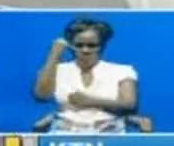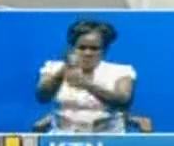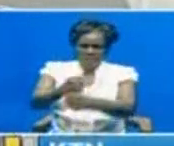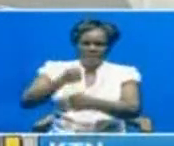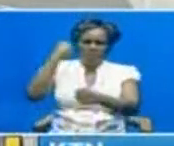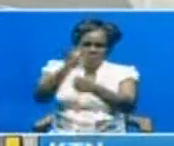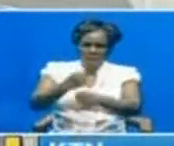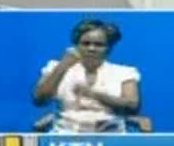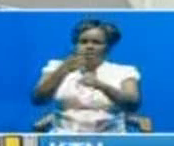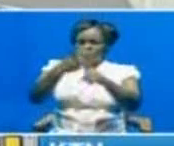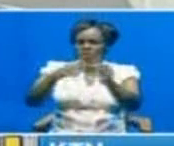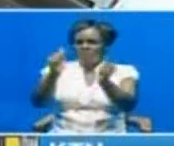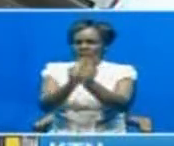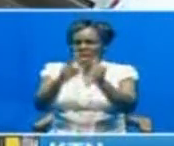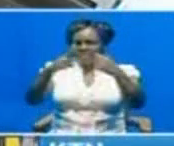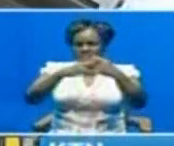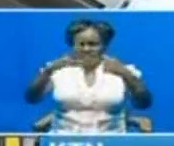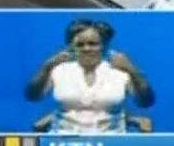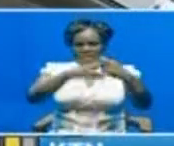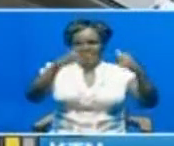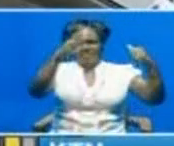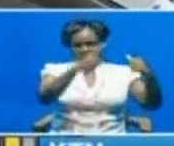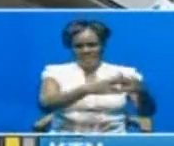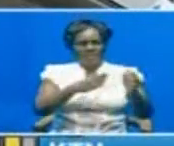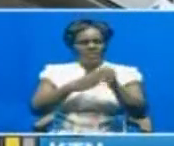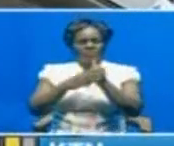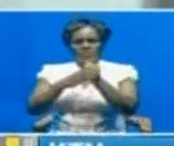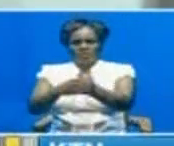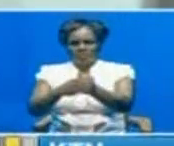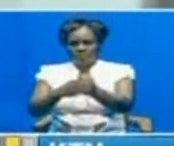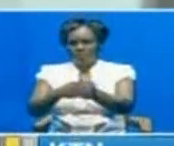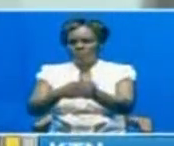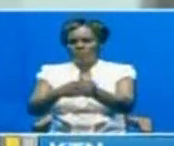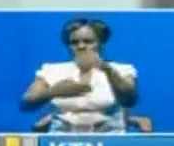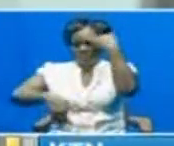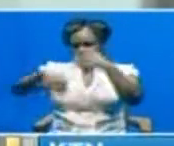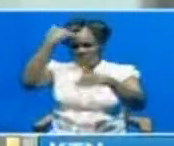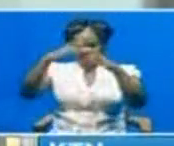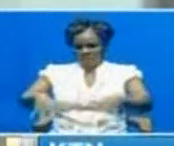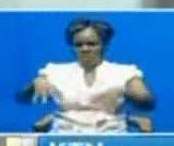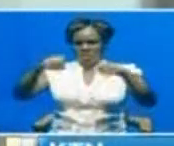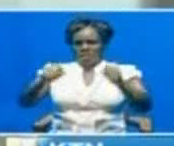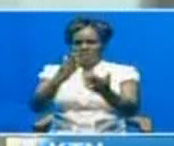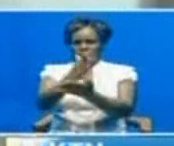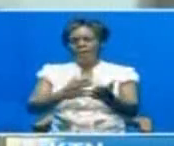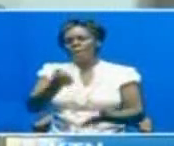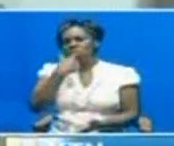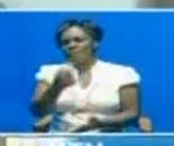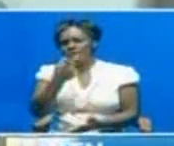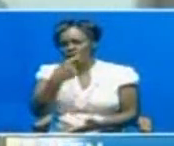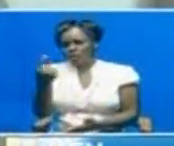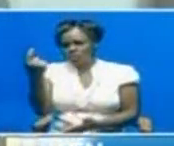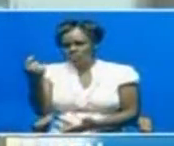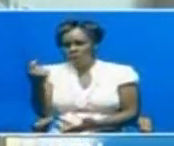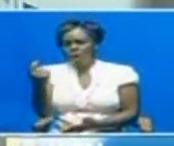working on a vaccine since 1999, led by Professor Omu Anzala, who is the chairman of the Department of Medical